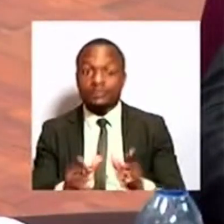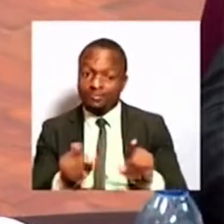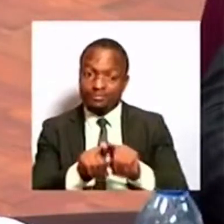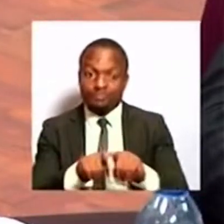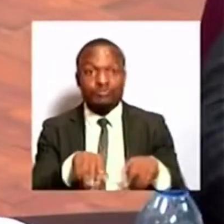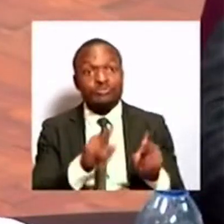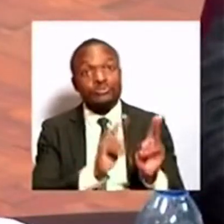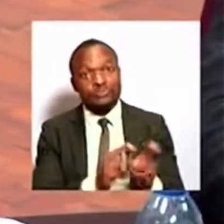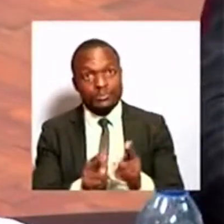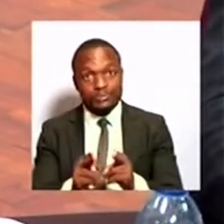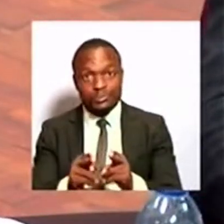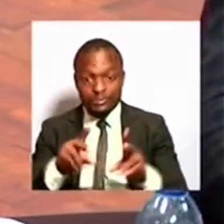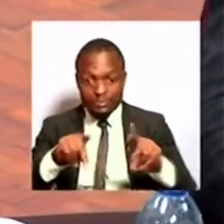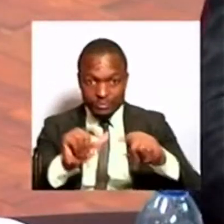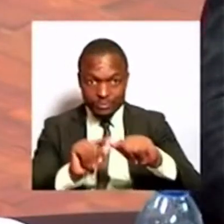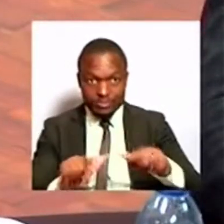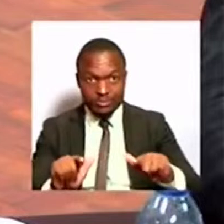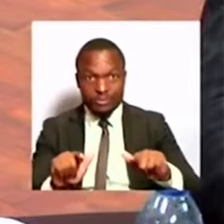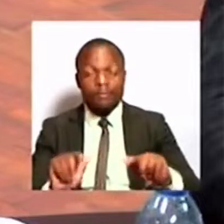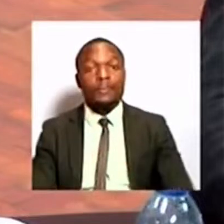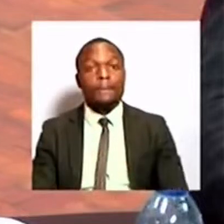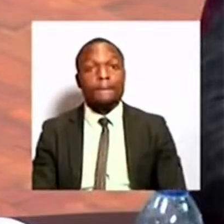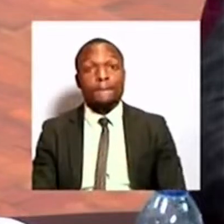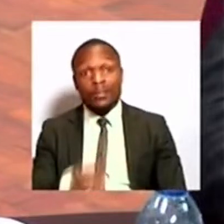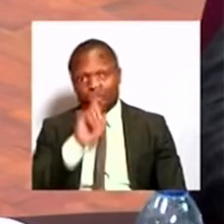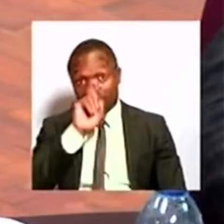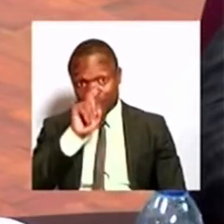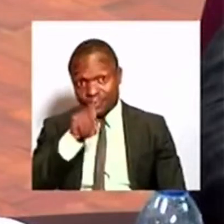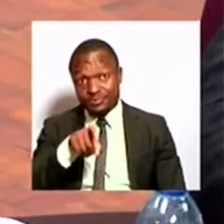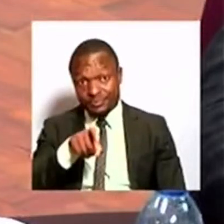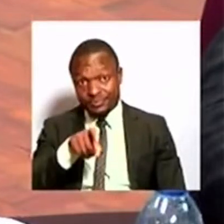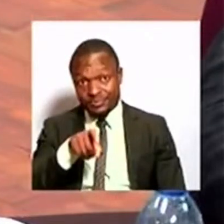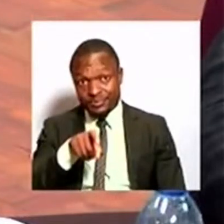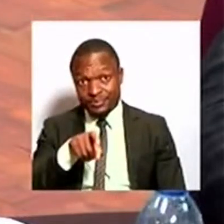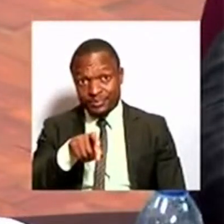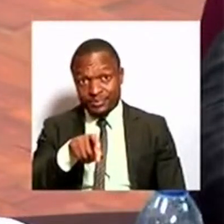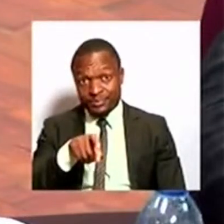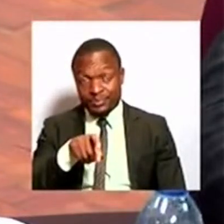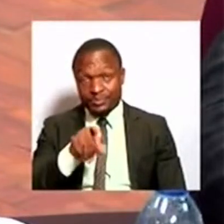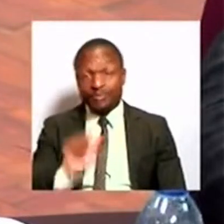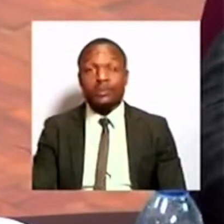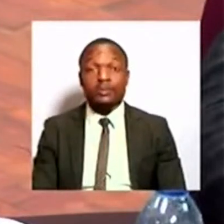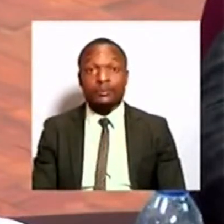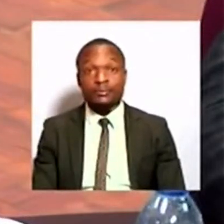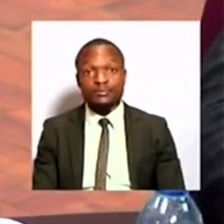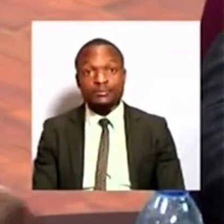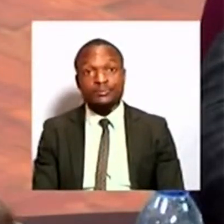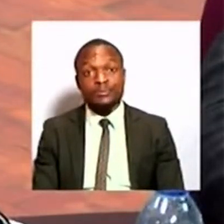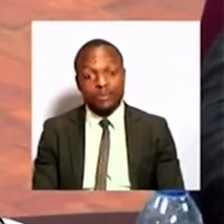on the plots. For the insurance, on record, Chair,